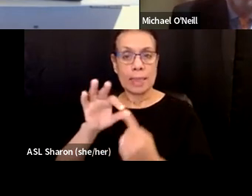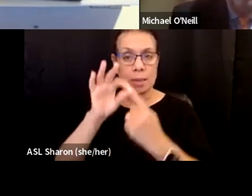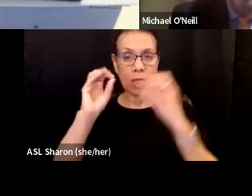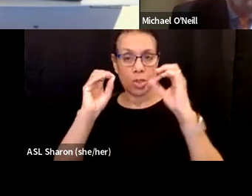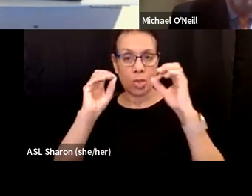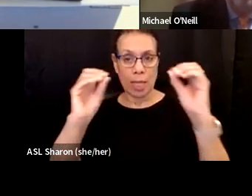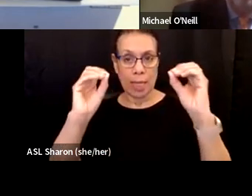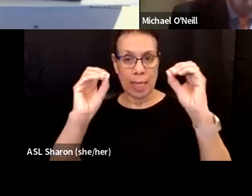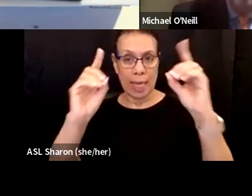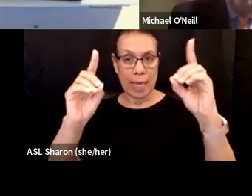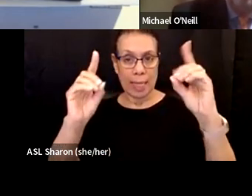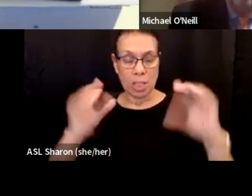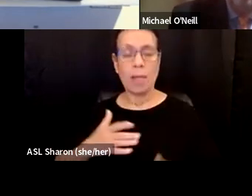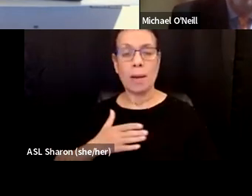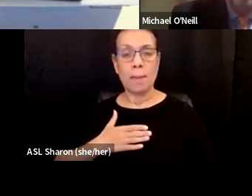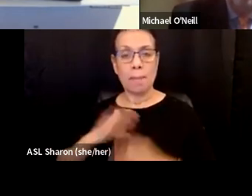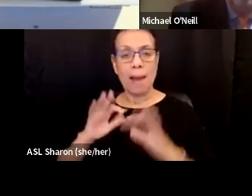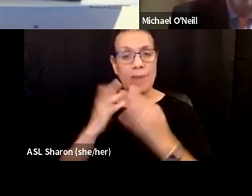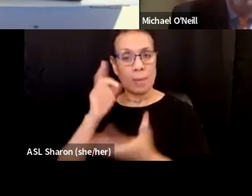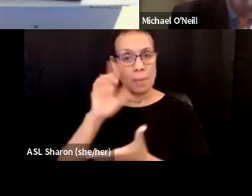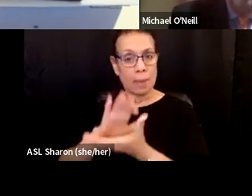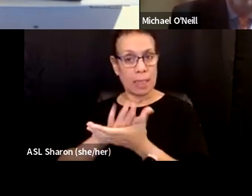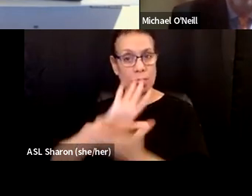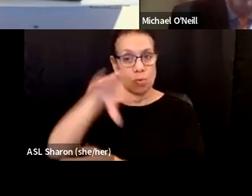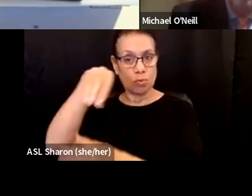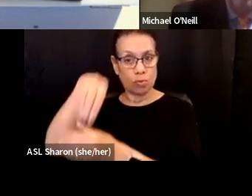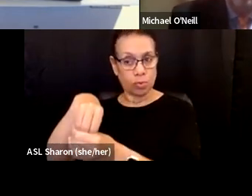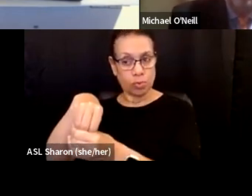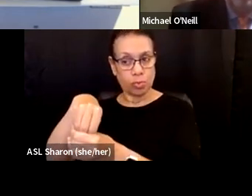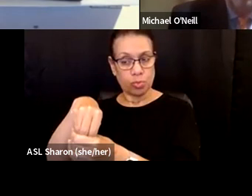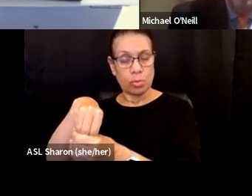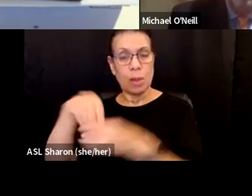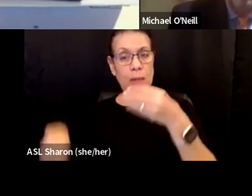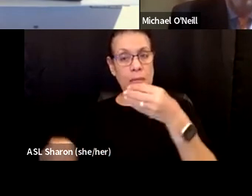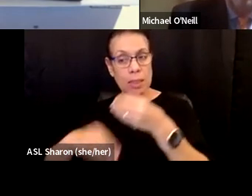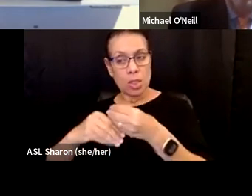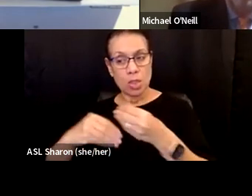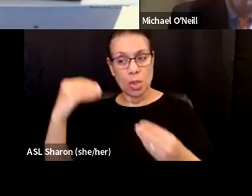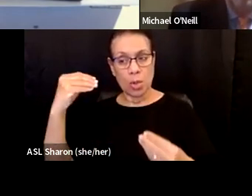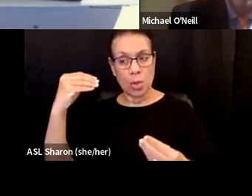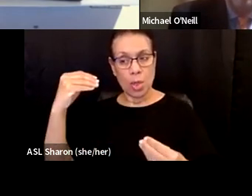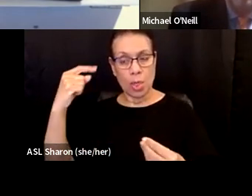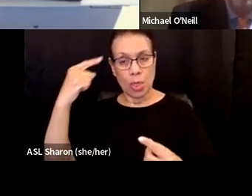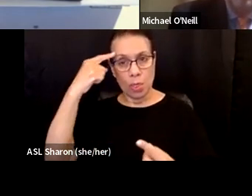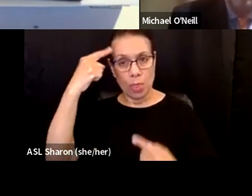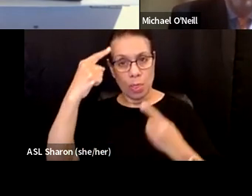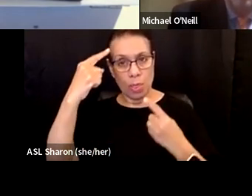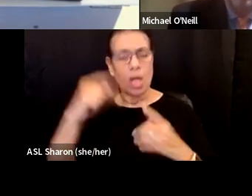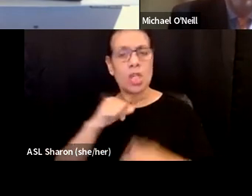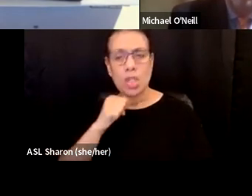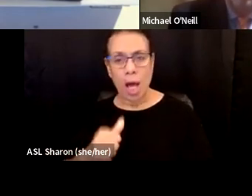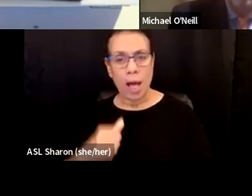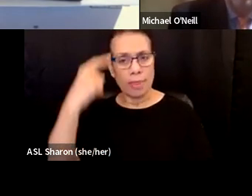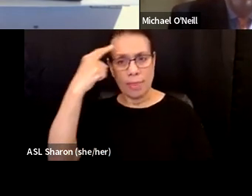family believes in the full inclusion model the thoughtfulness in a dish unthoughtfulness an